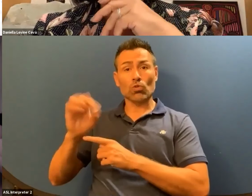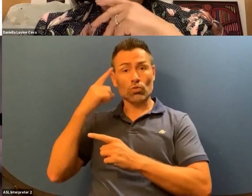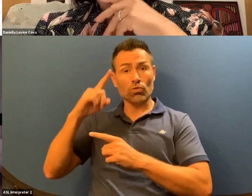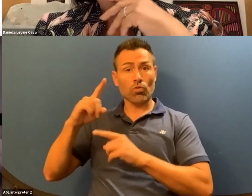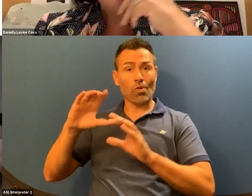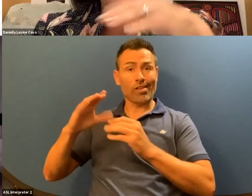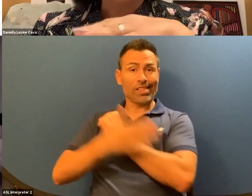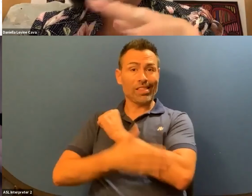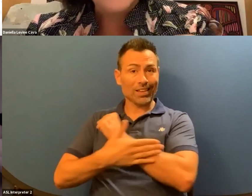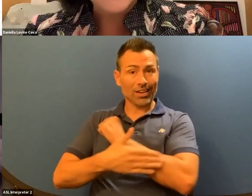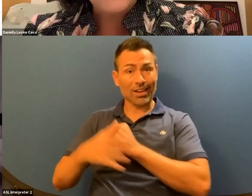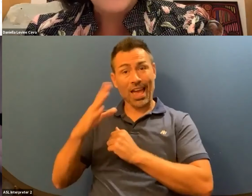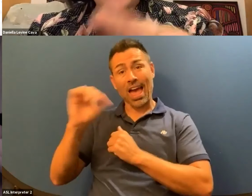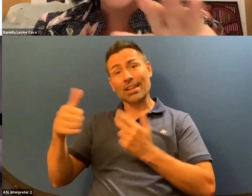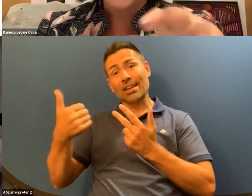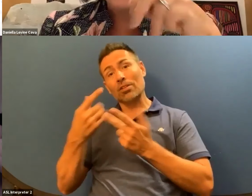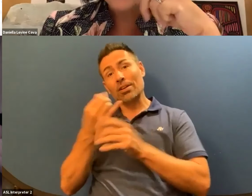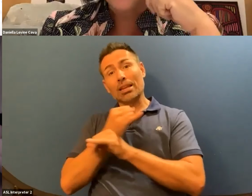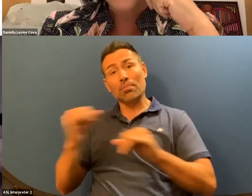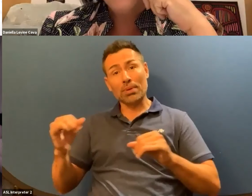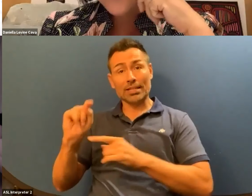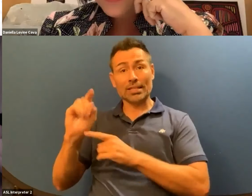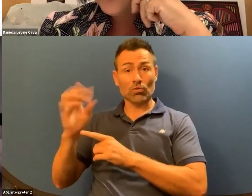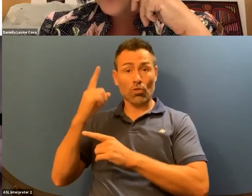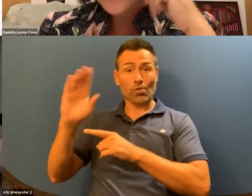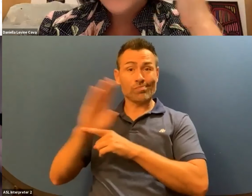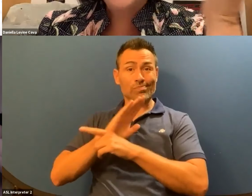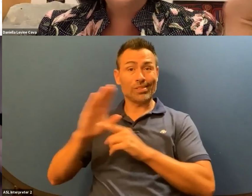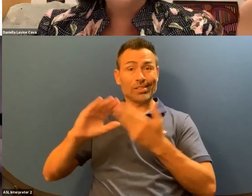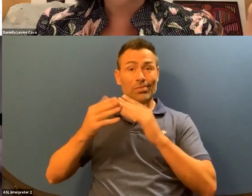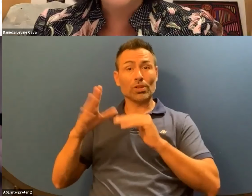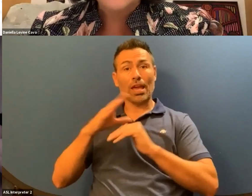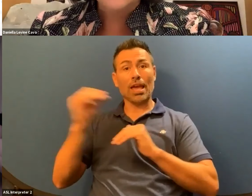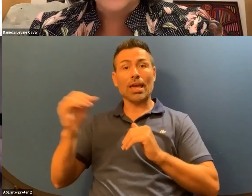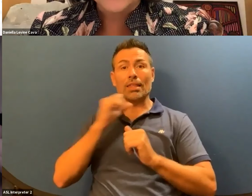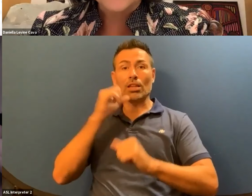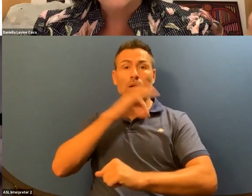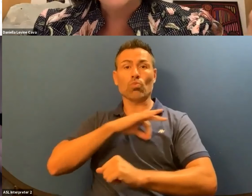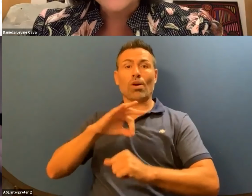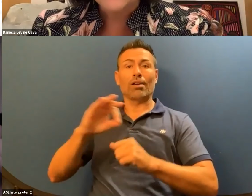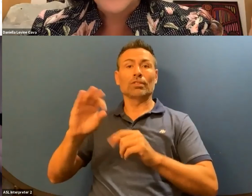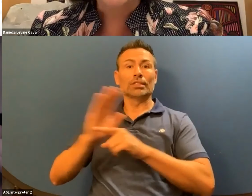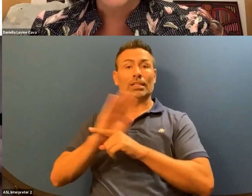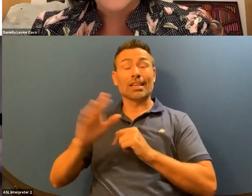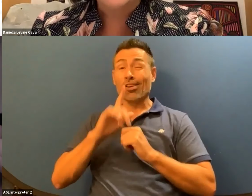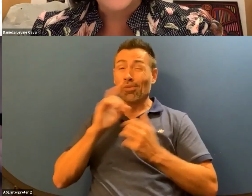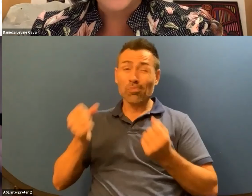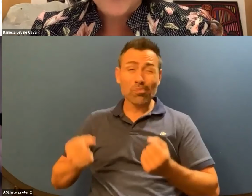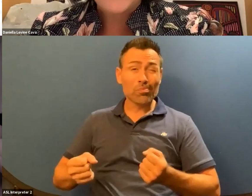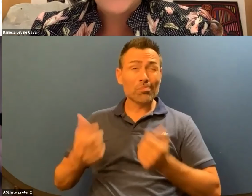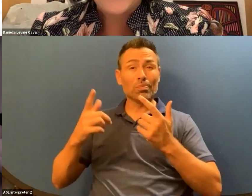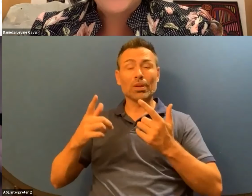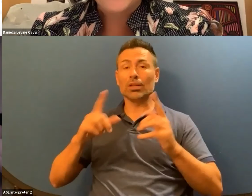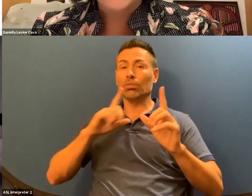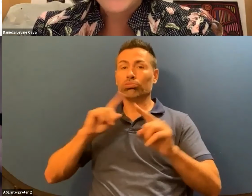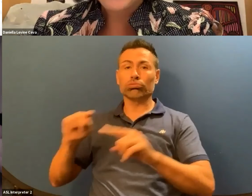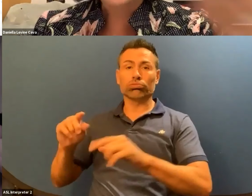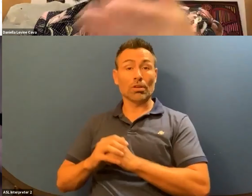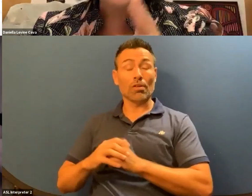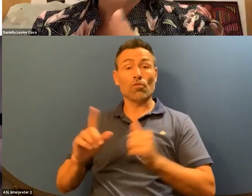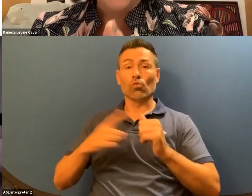force involving the business community as well as the nonprofit sector. And there are many solutions. First of all, we have to recognize the crisis that it